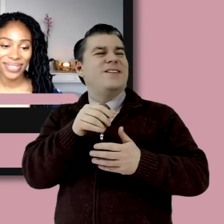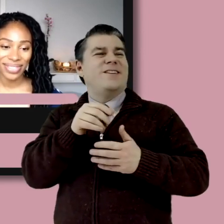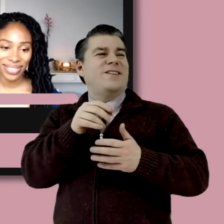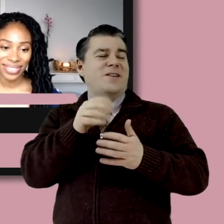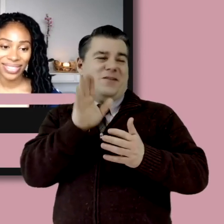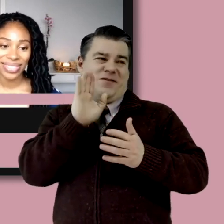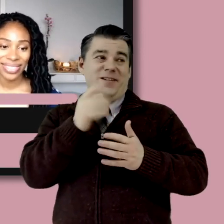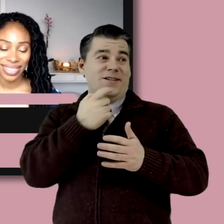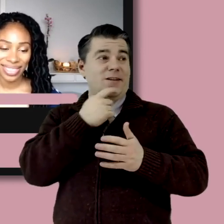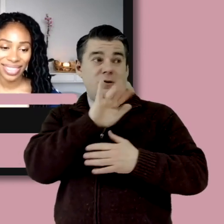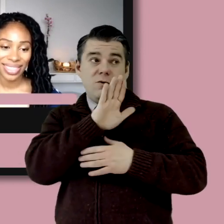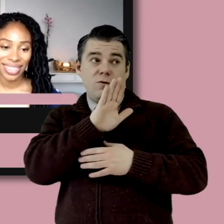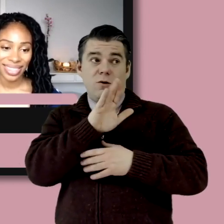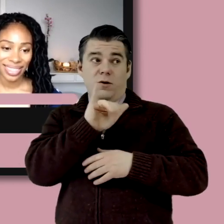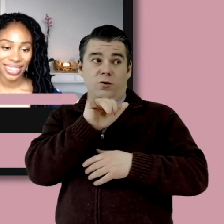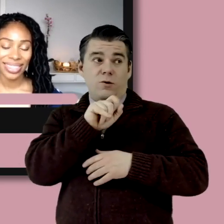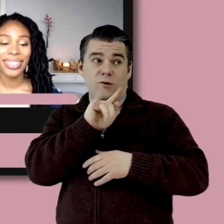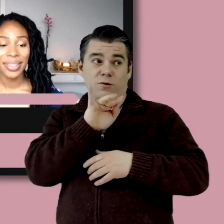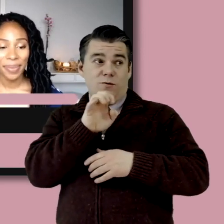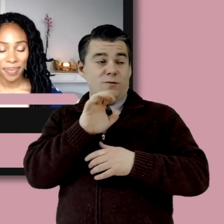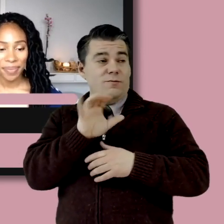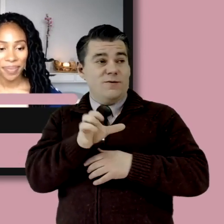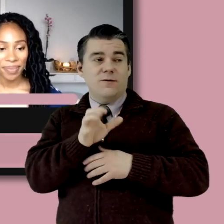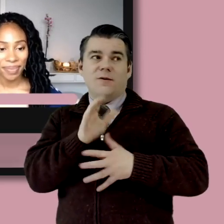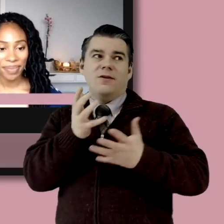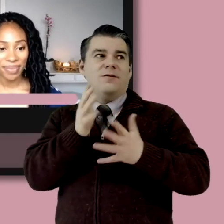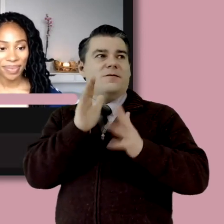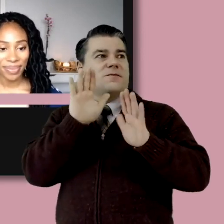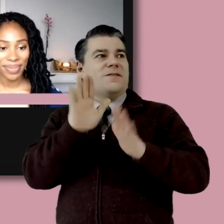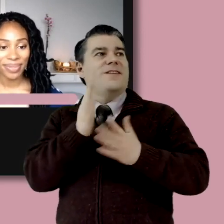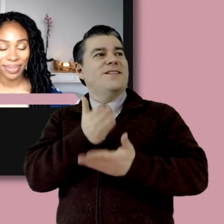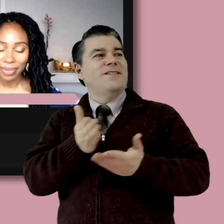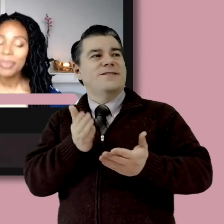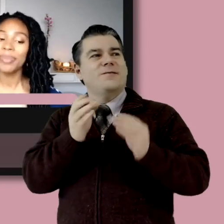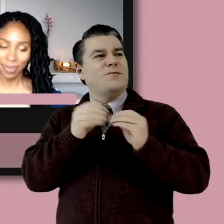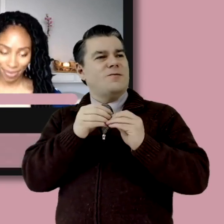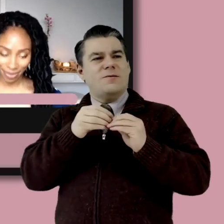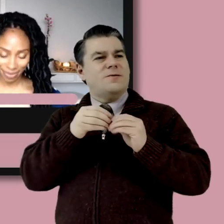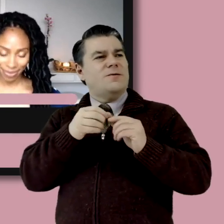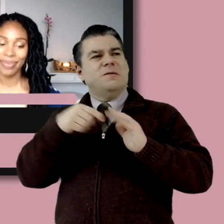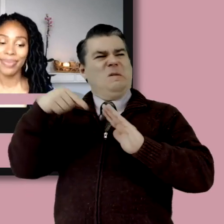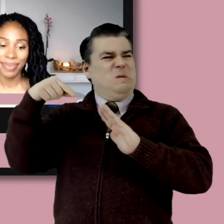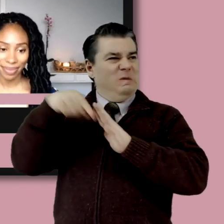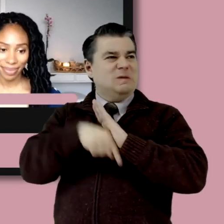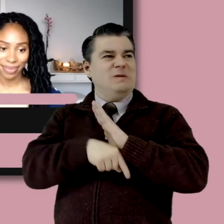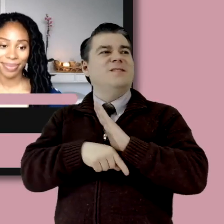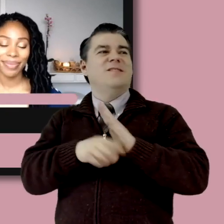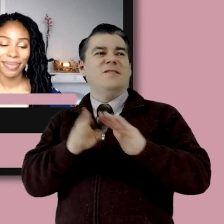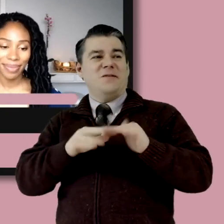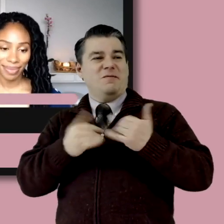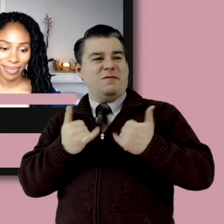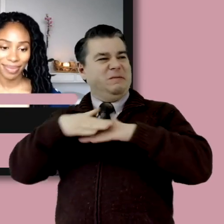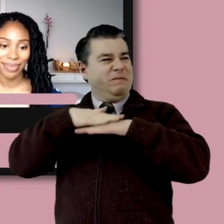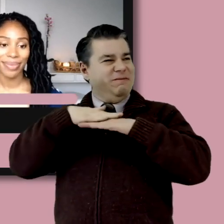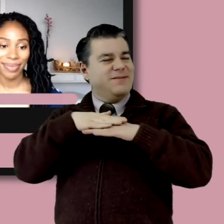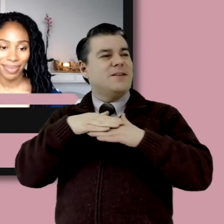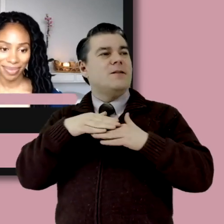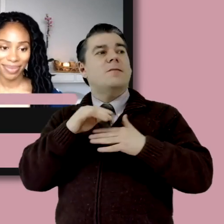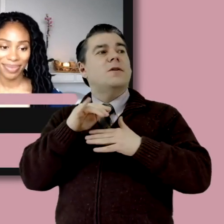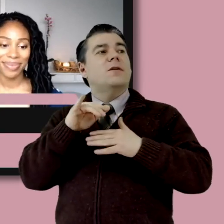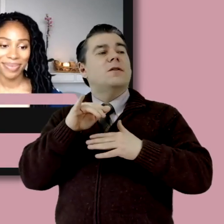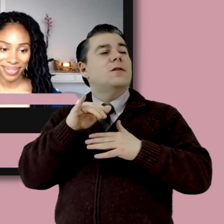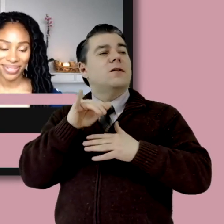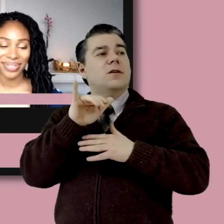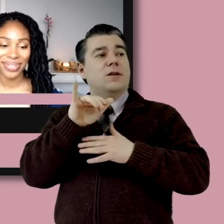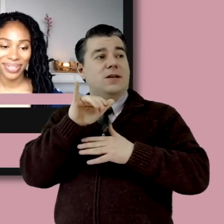there's a lot of amazing things. More in depth of what we talked about today. YouTube is Kids OT Help.